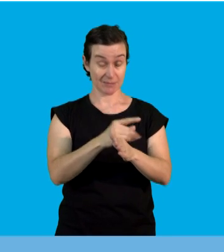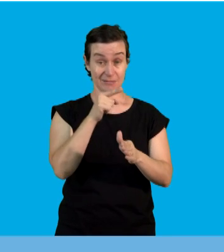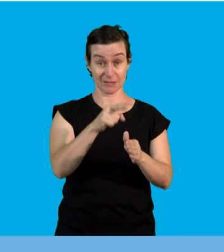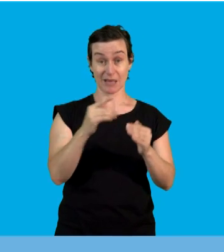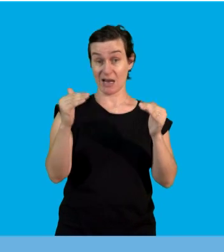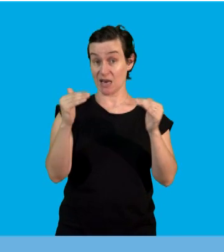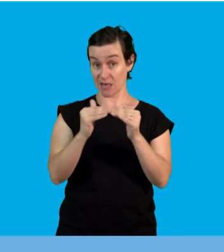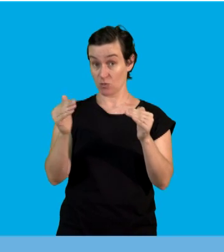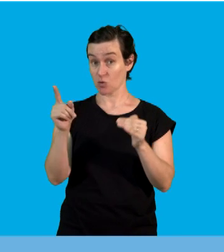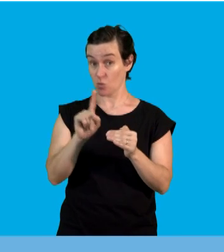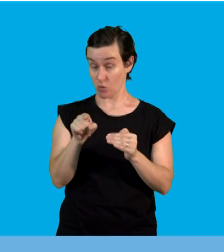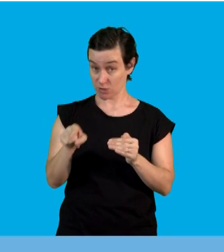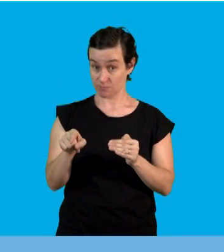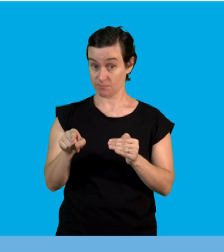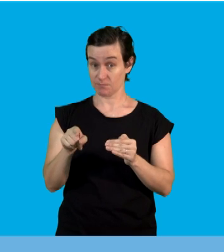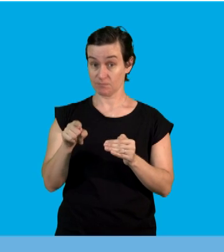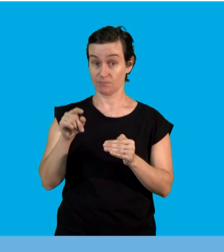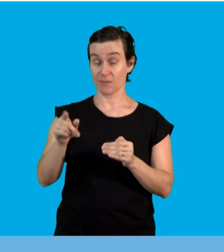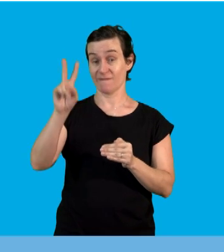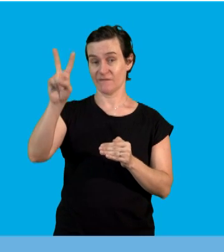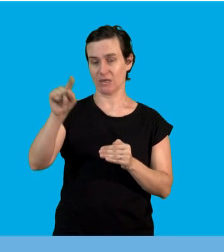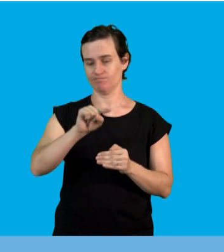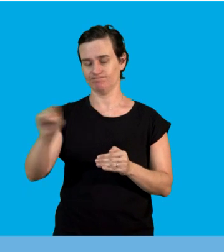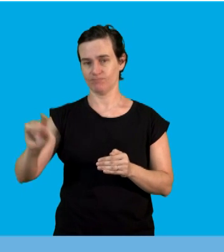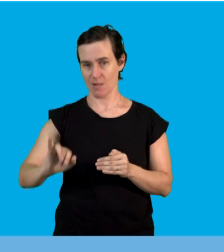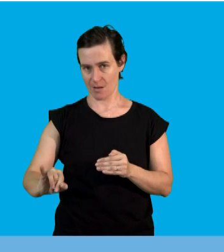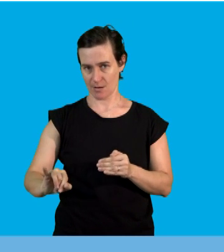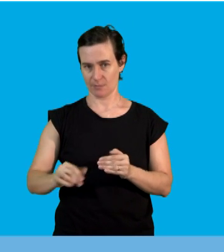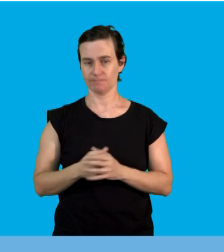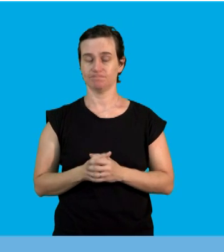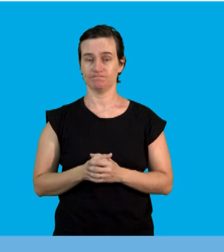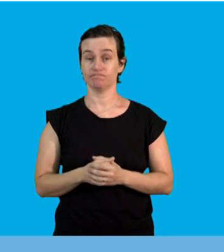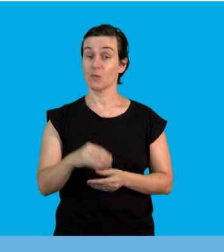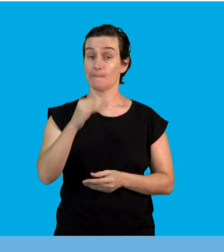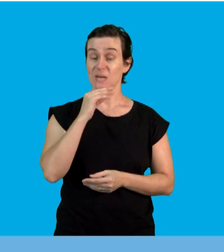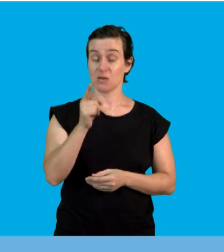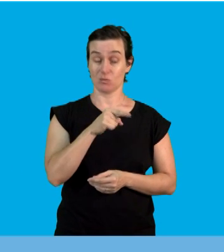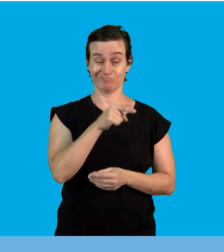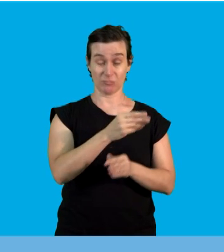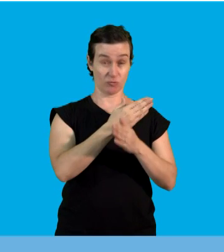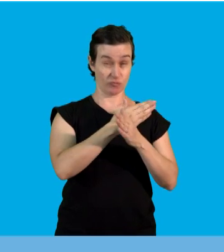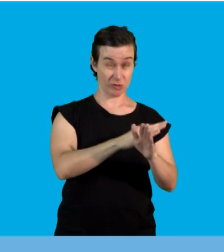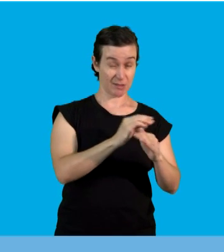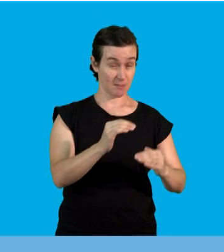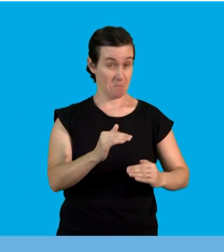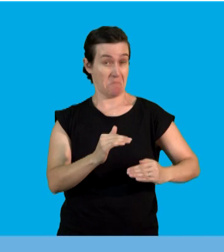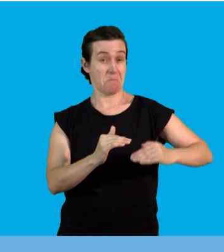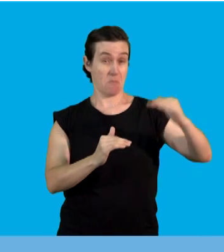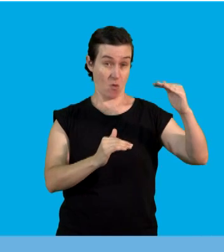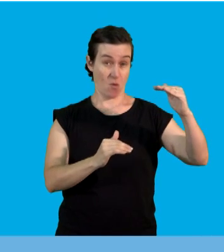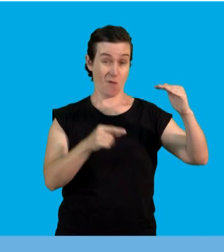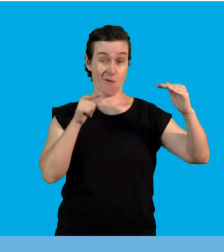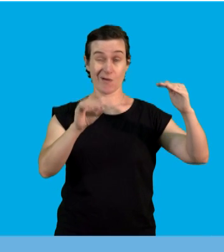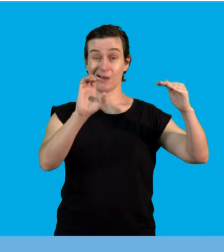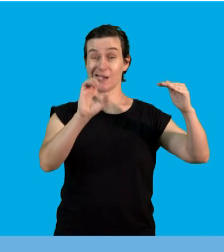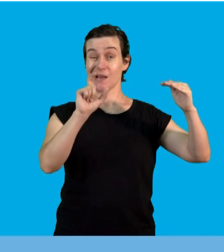is equals to V over I. That when the resistance increases,